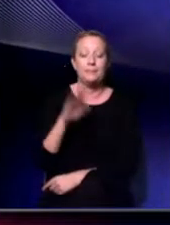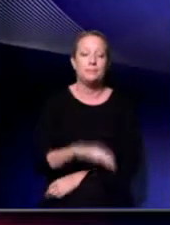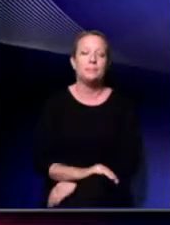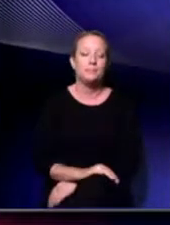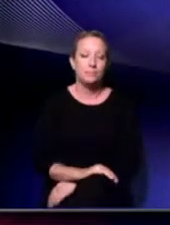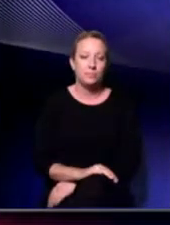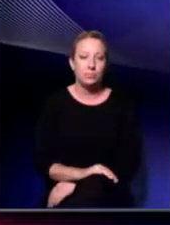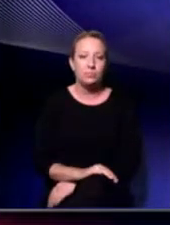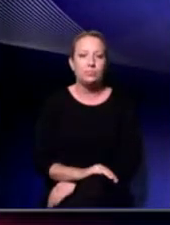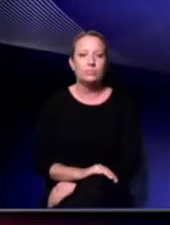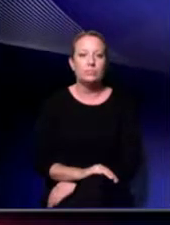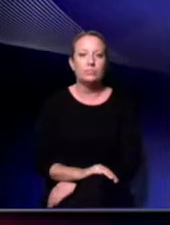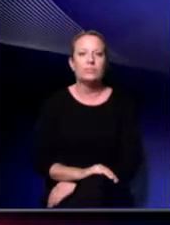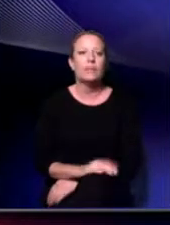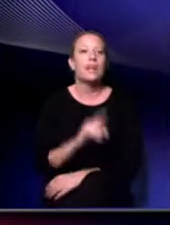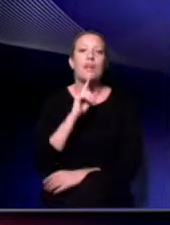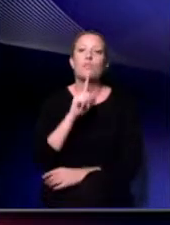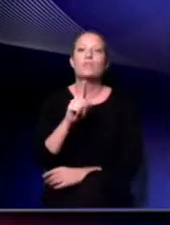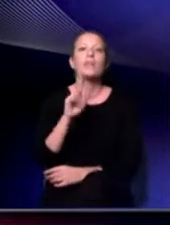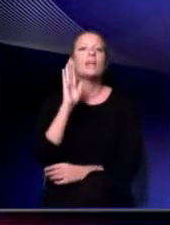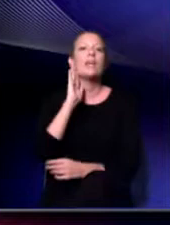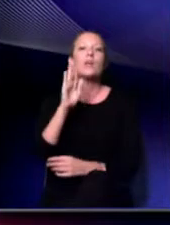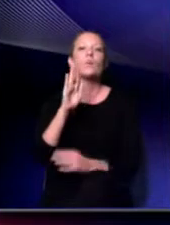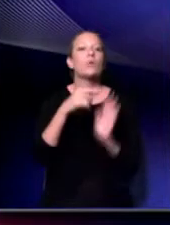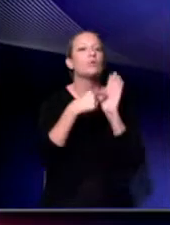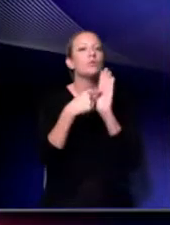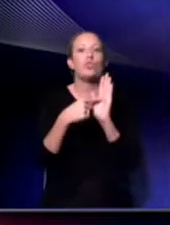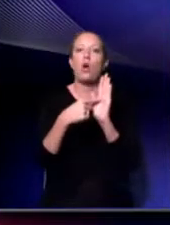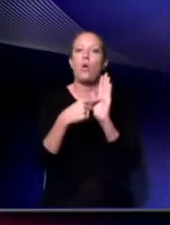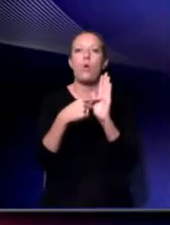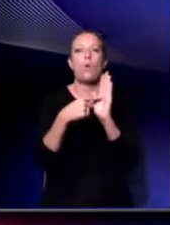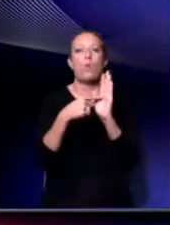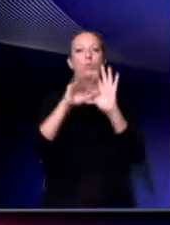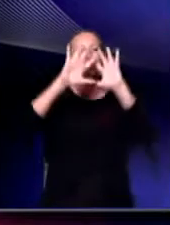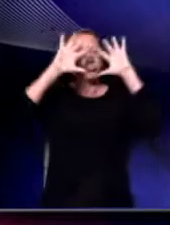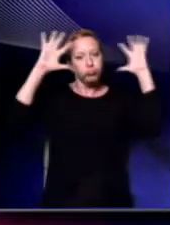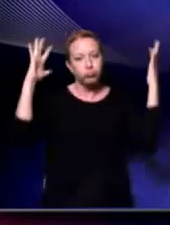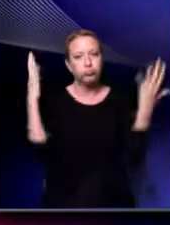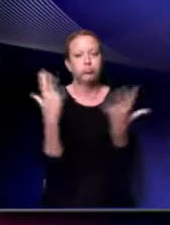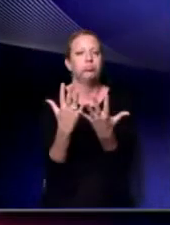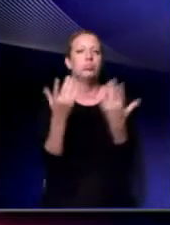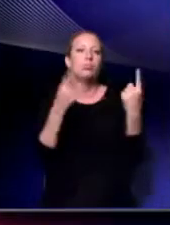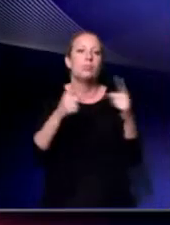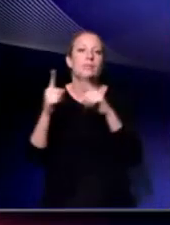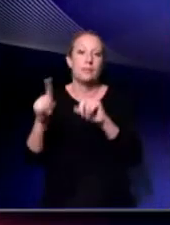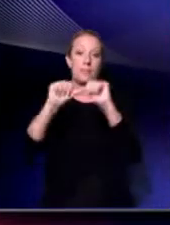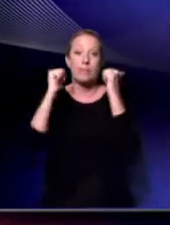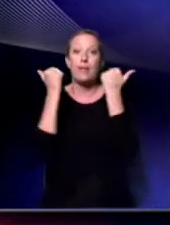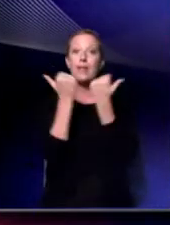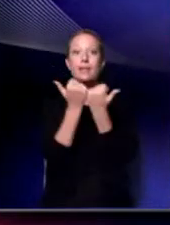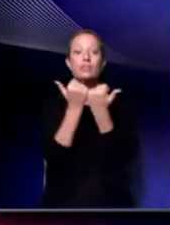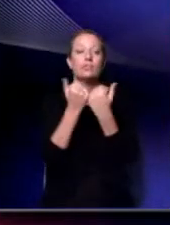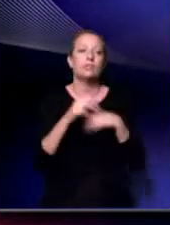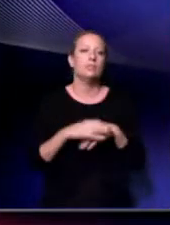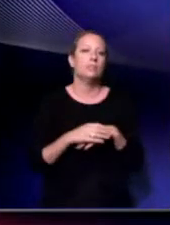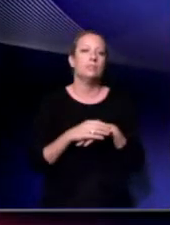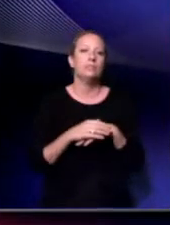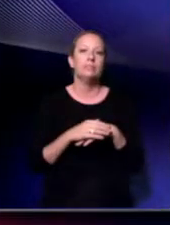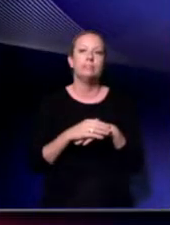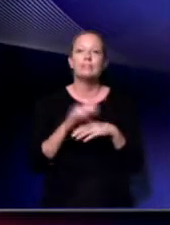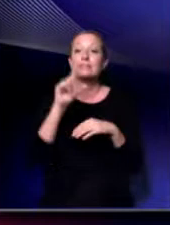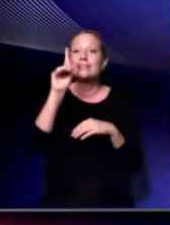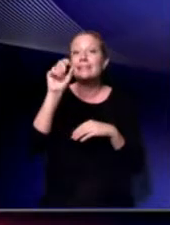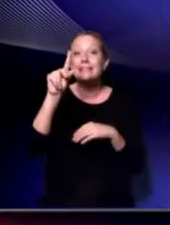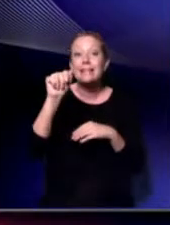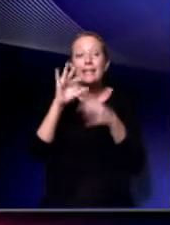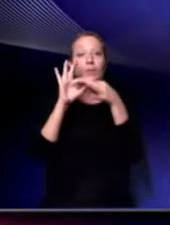feet aerial view of what the agency's doing. It'll include trends data on